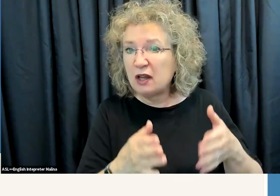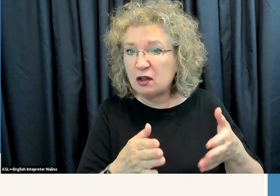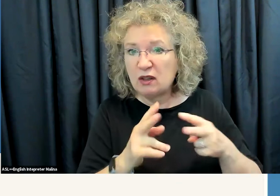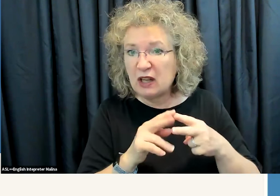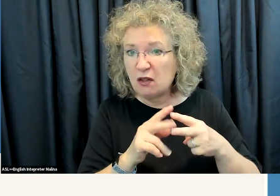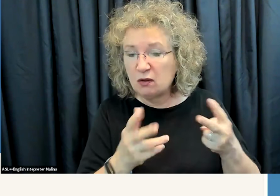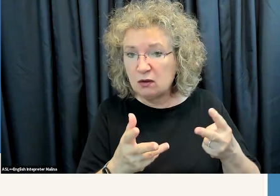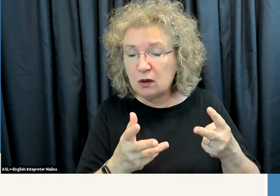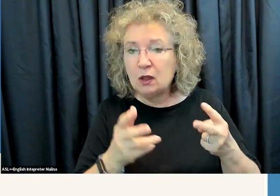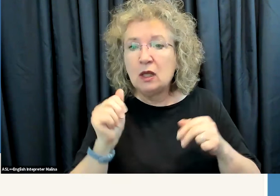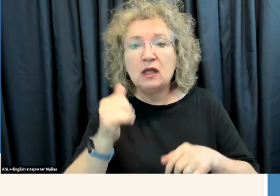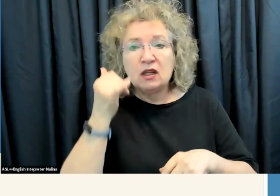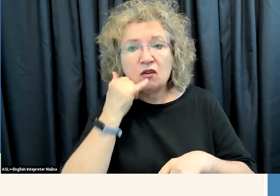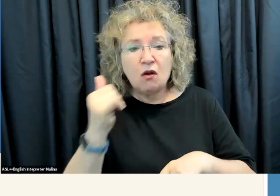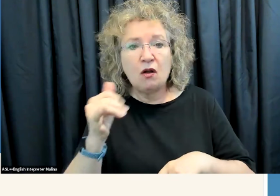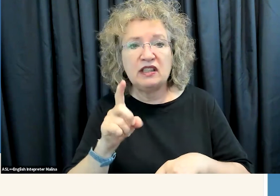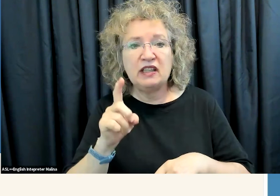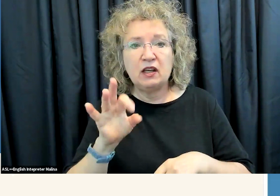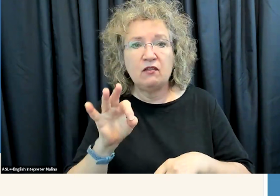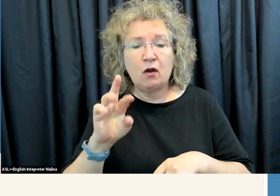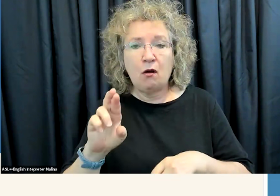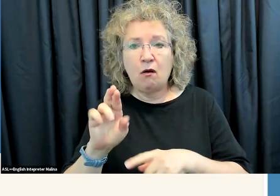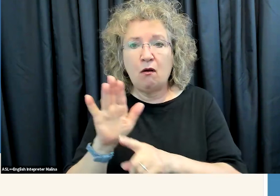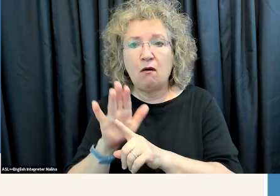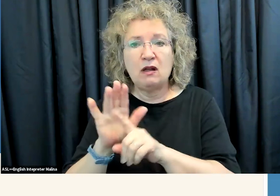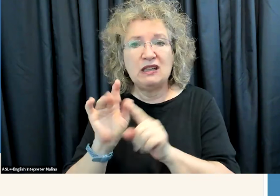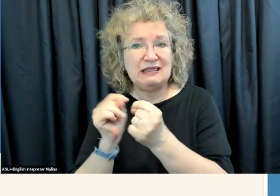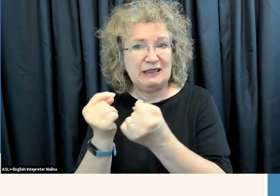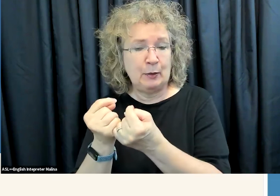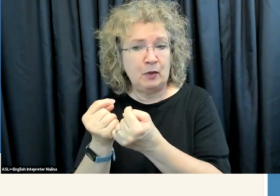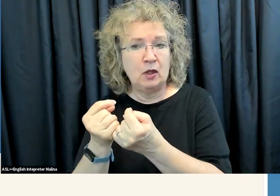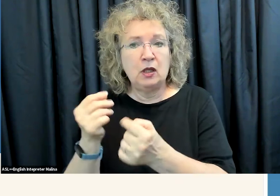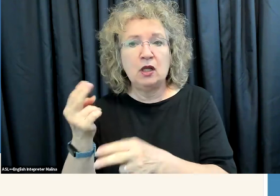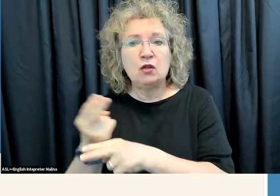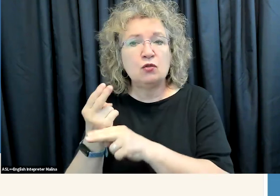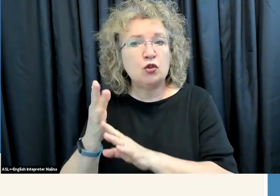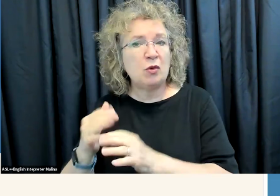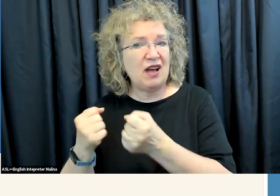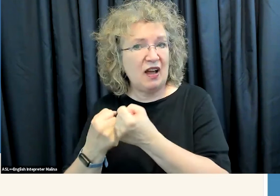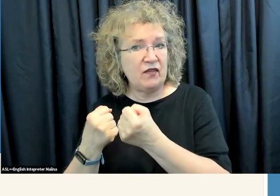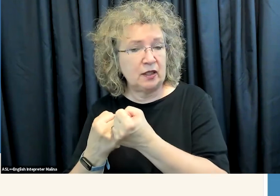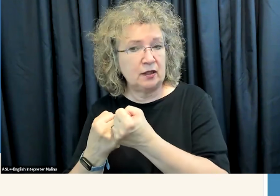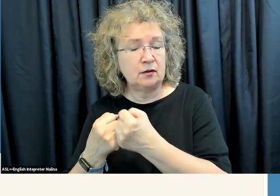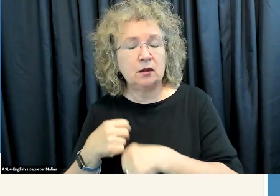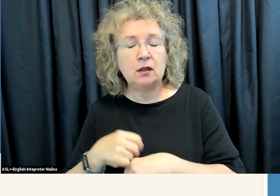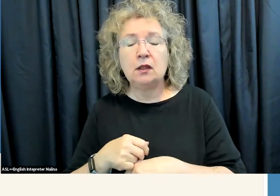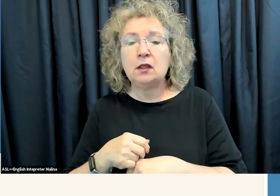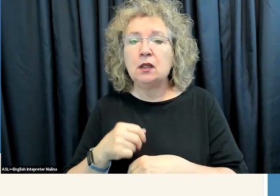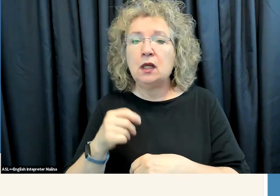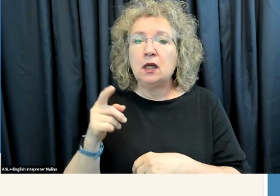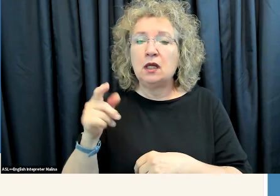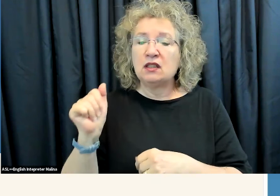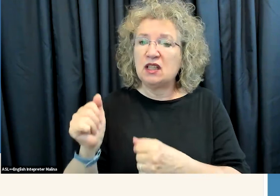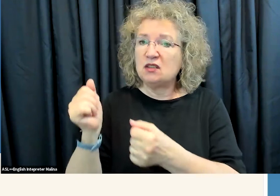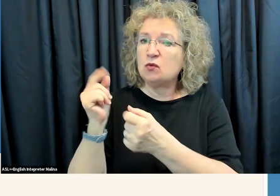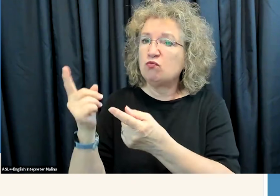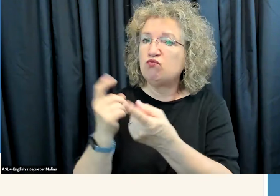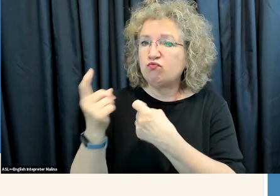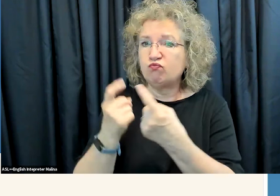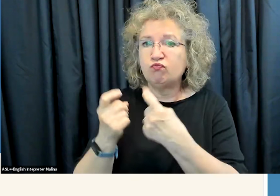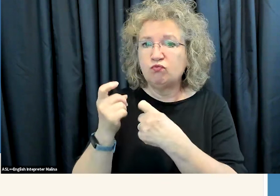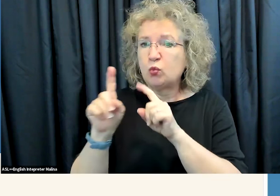can call DFR's team of consumer advocates, and they can help to answer your questions, or